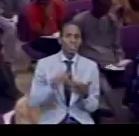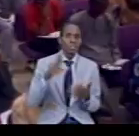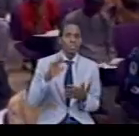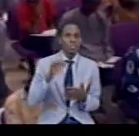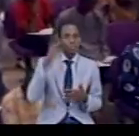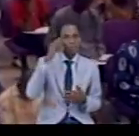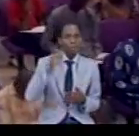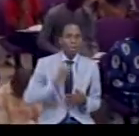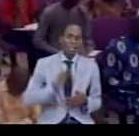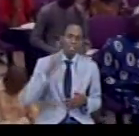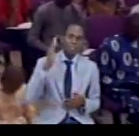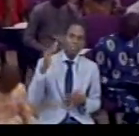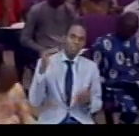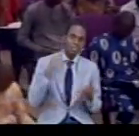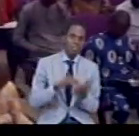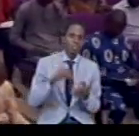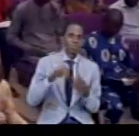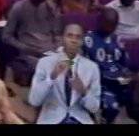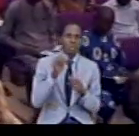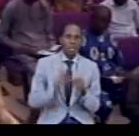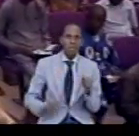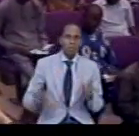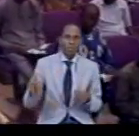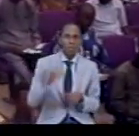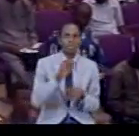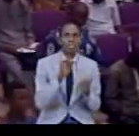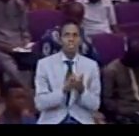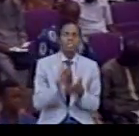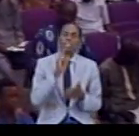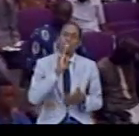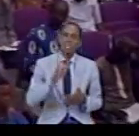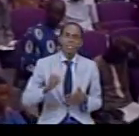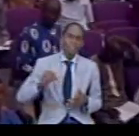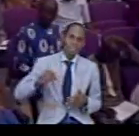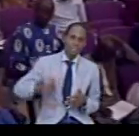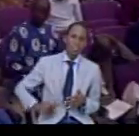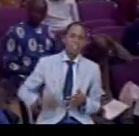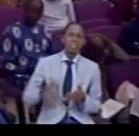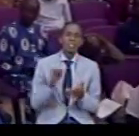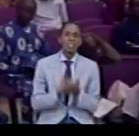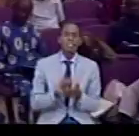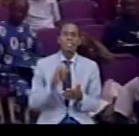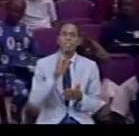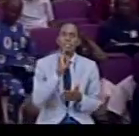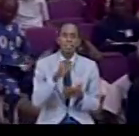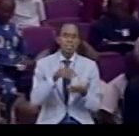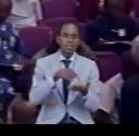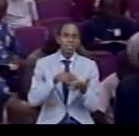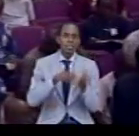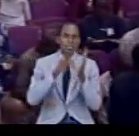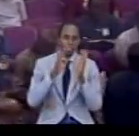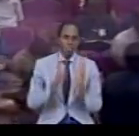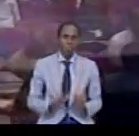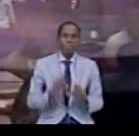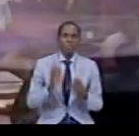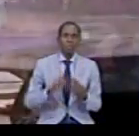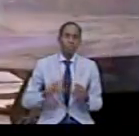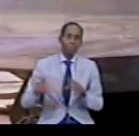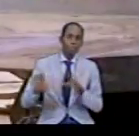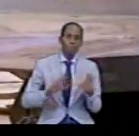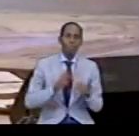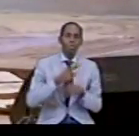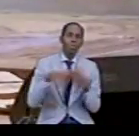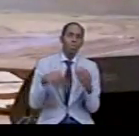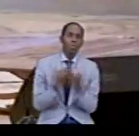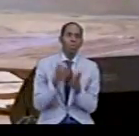to every man that is circumcised that he is sedated to do the whole law